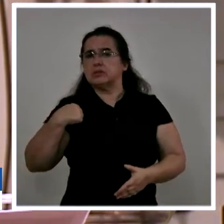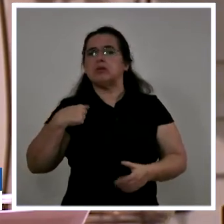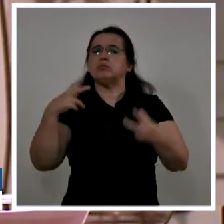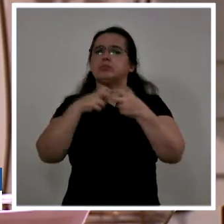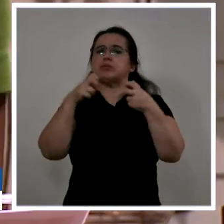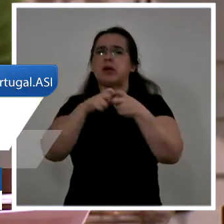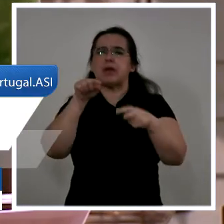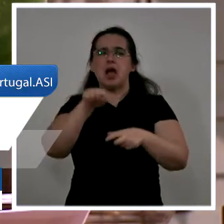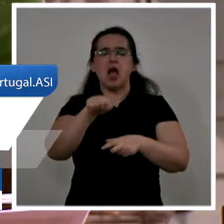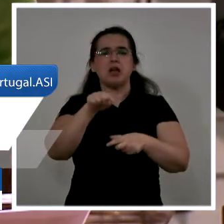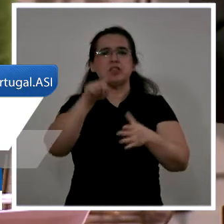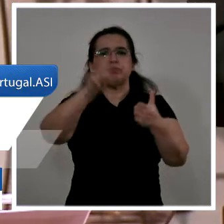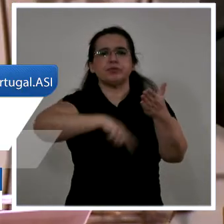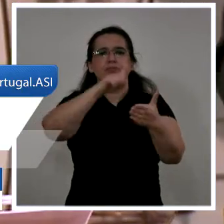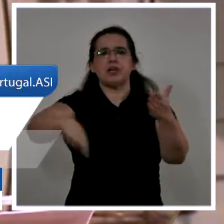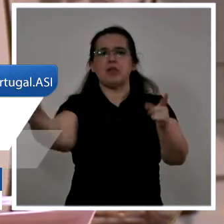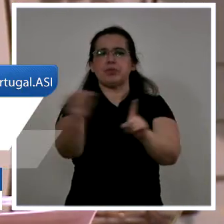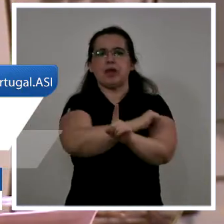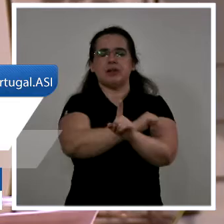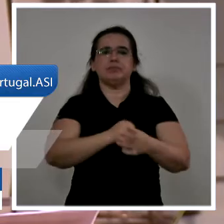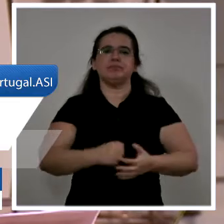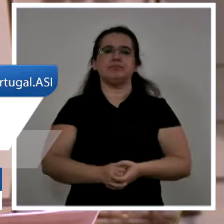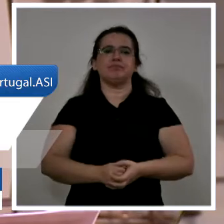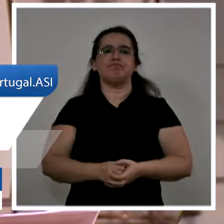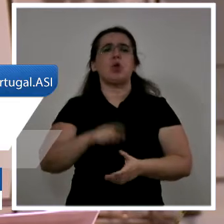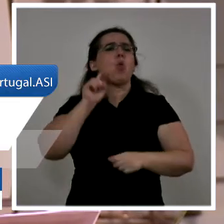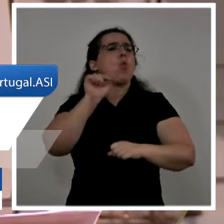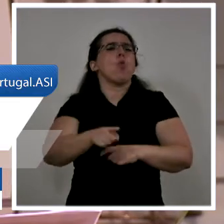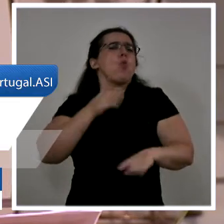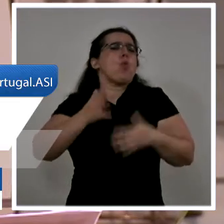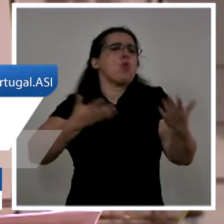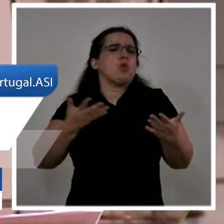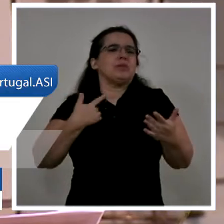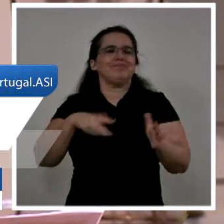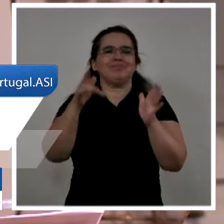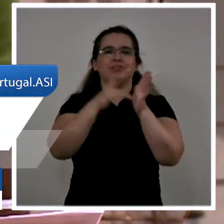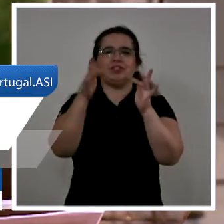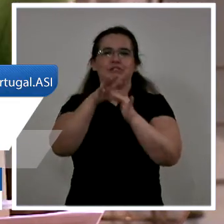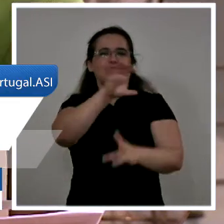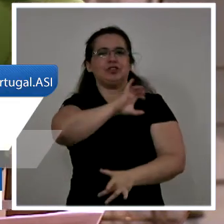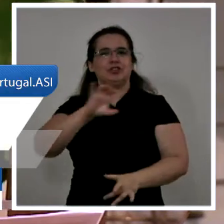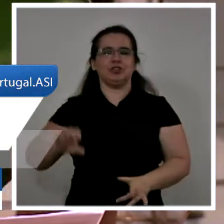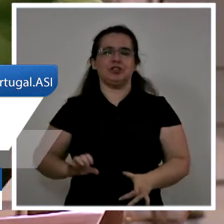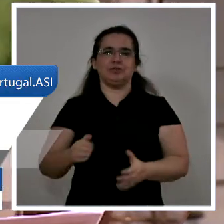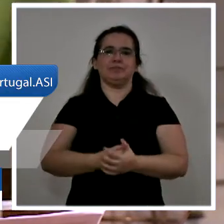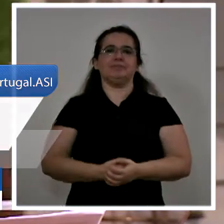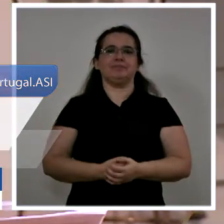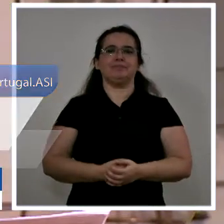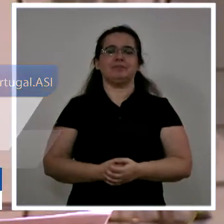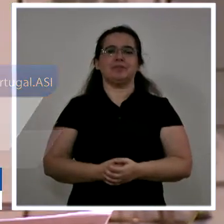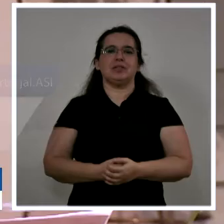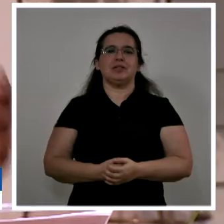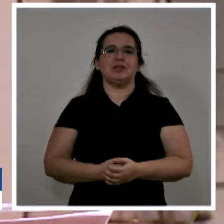problemas. And that is Jesus Christ. E isso é Jesus Cristo. And the humanity that he